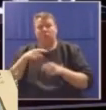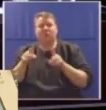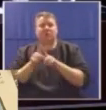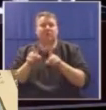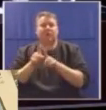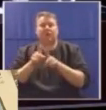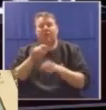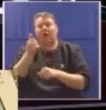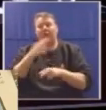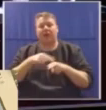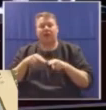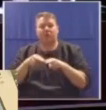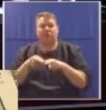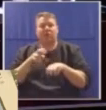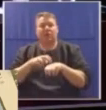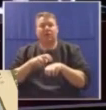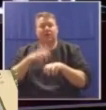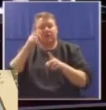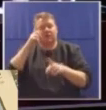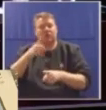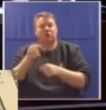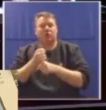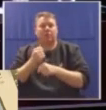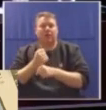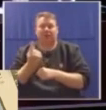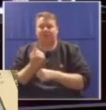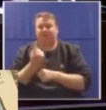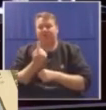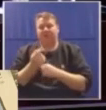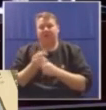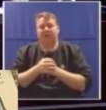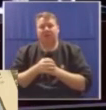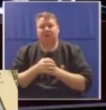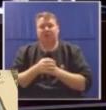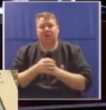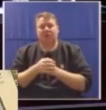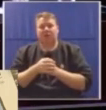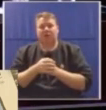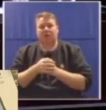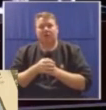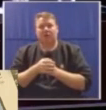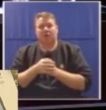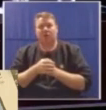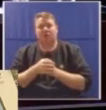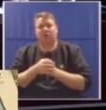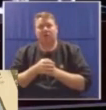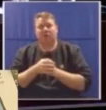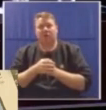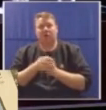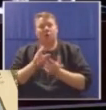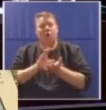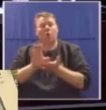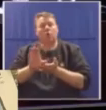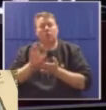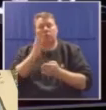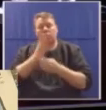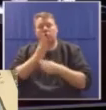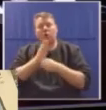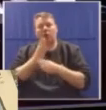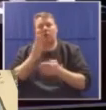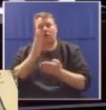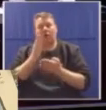to make our own decision and contribution to ensuring that we